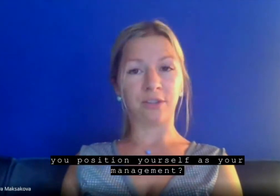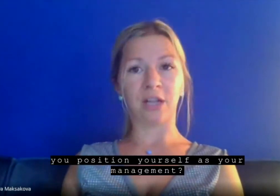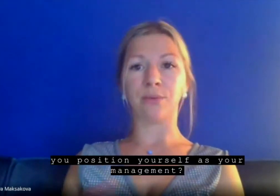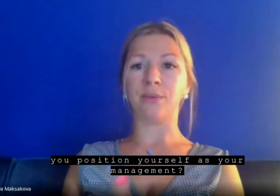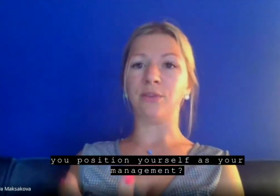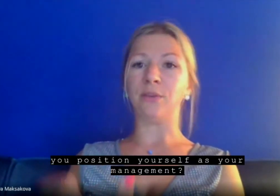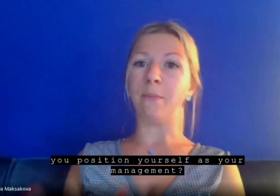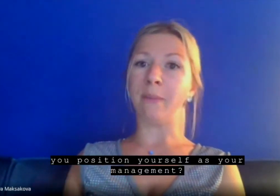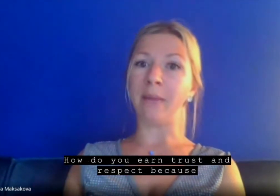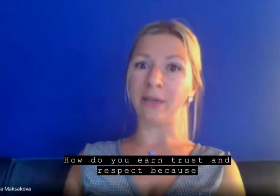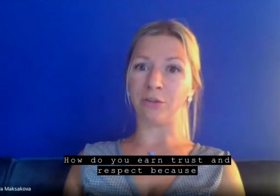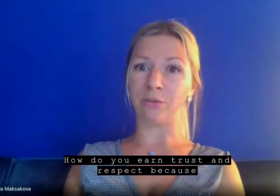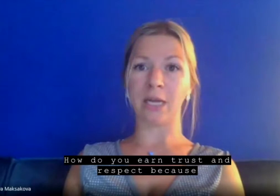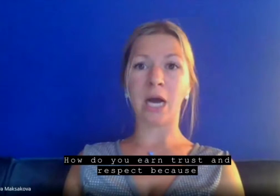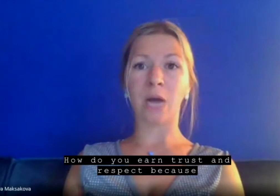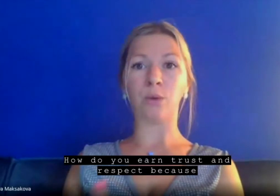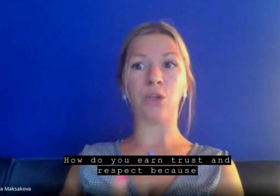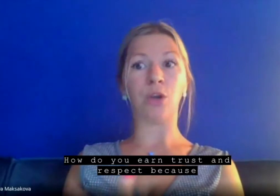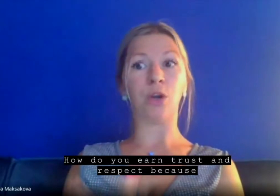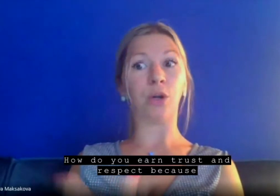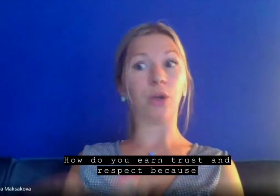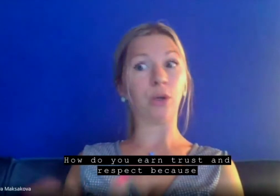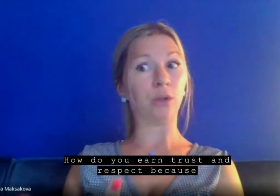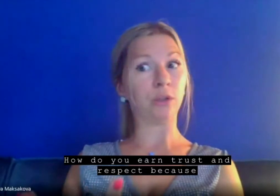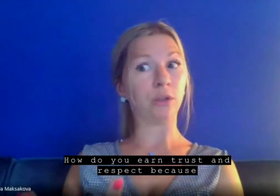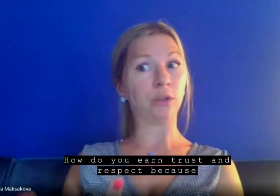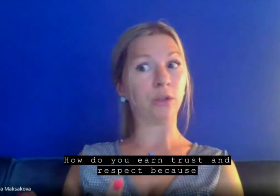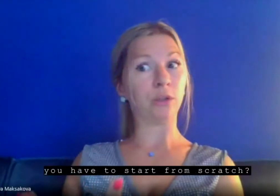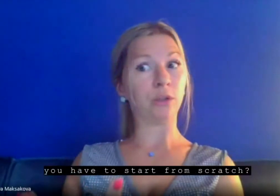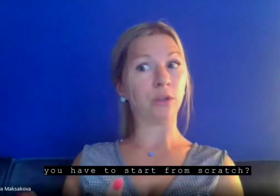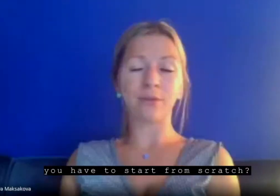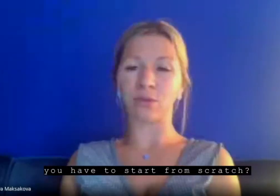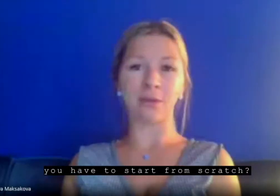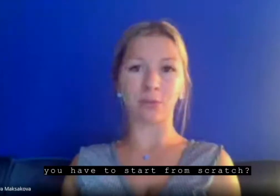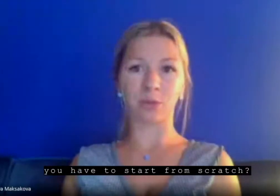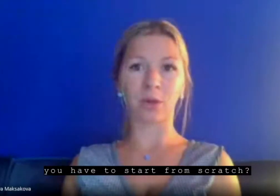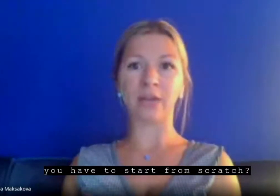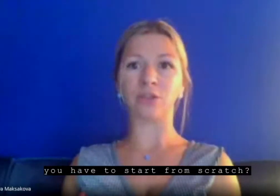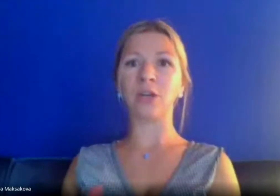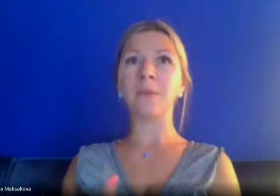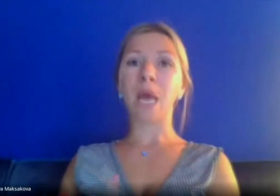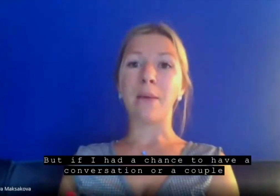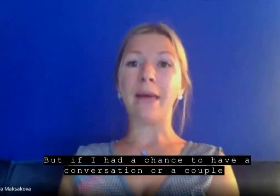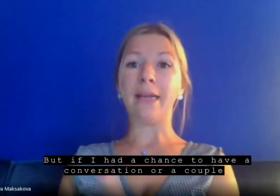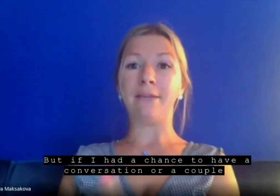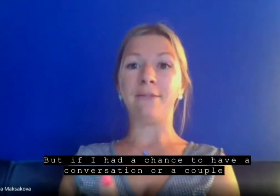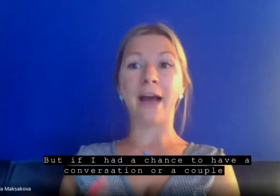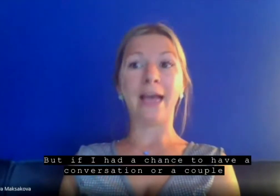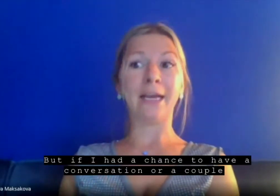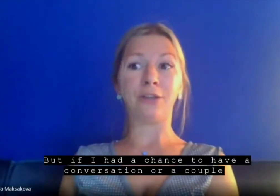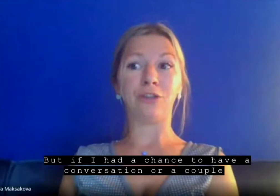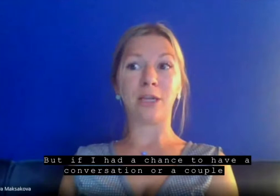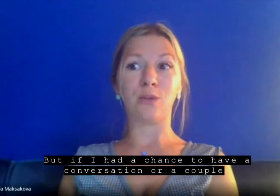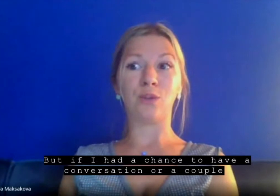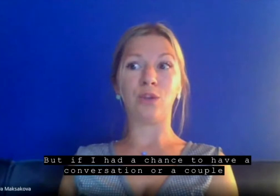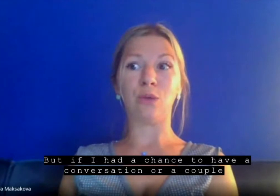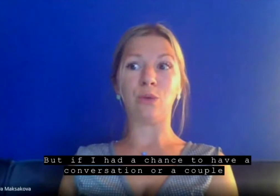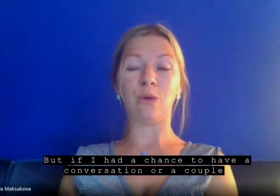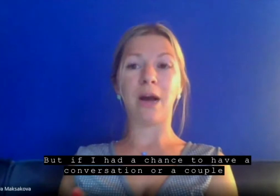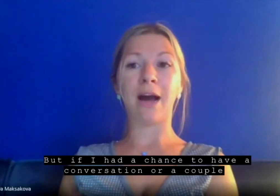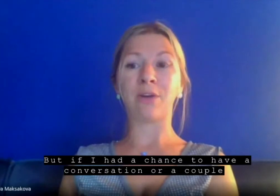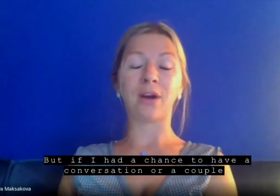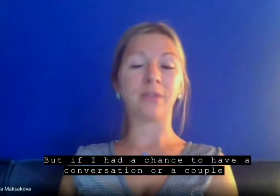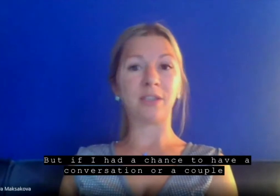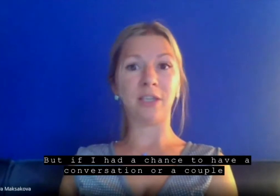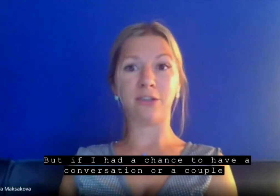position yourself with your management? How do you earn trust and respect? Because you have to start from scratch. But if I had a chance